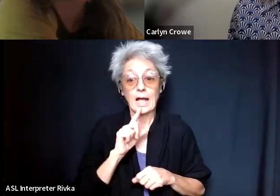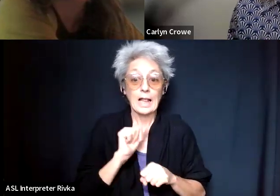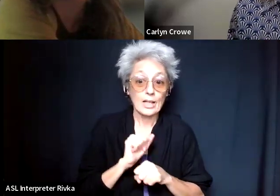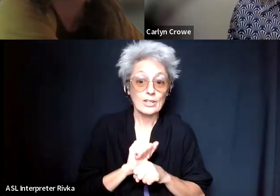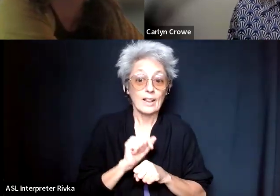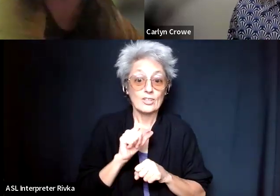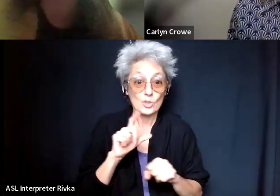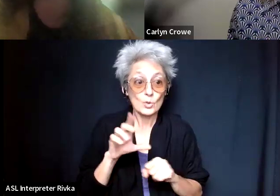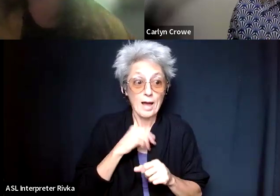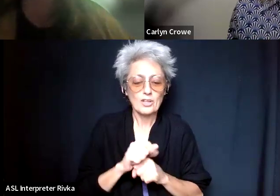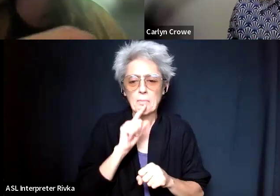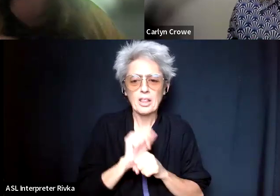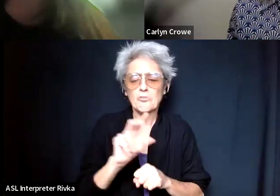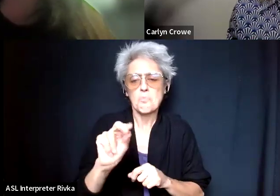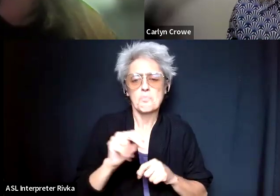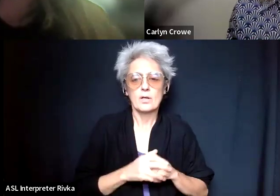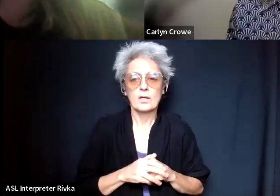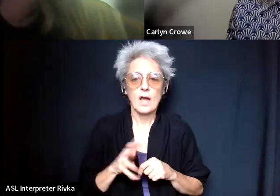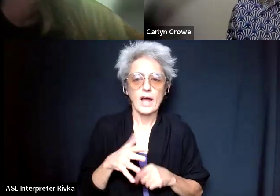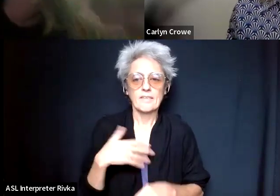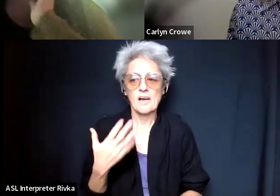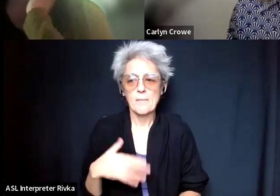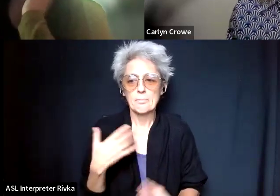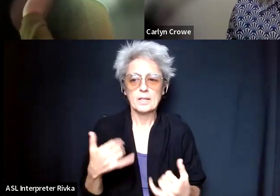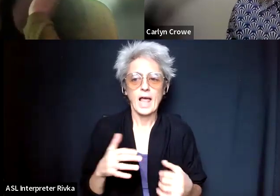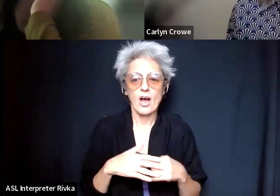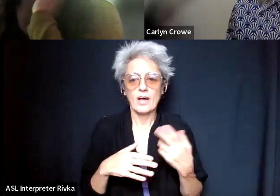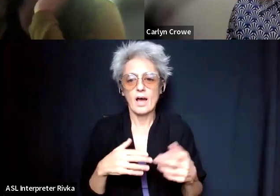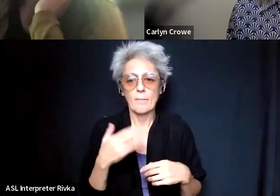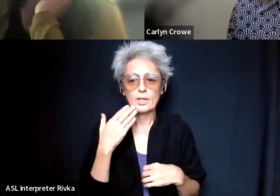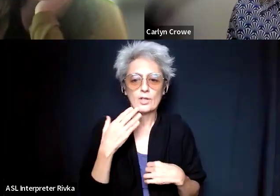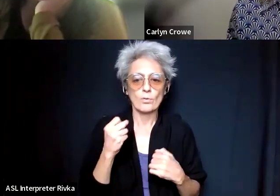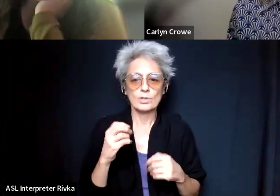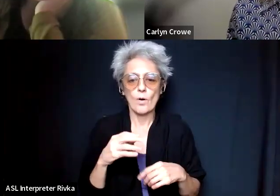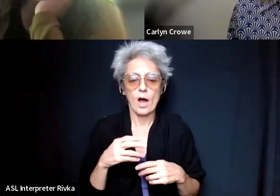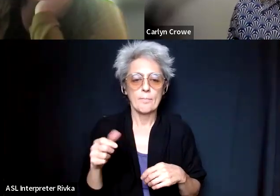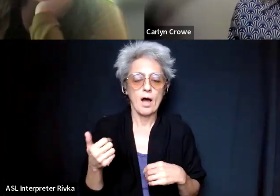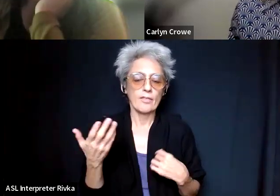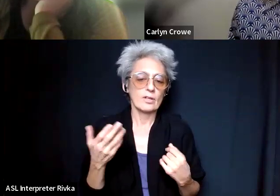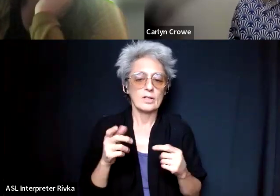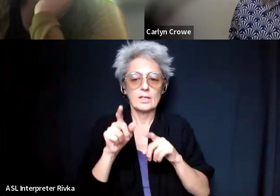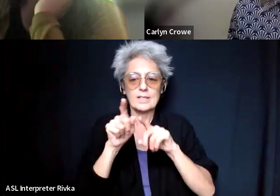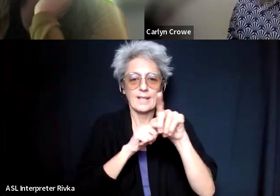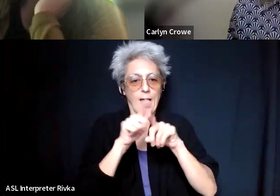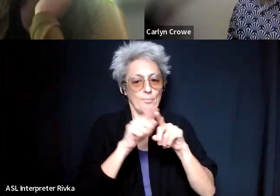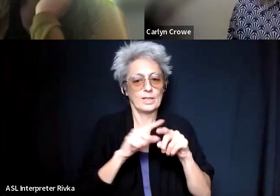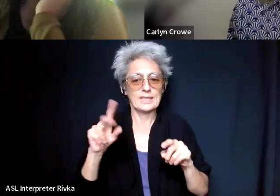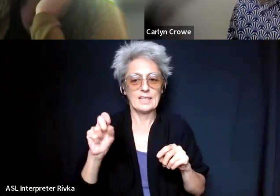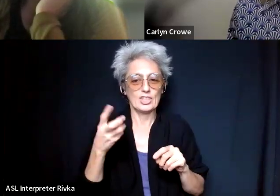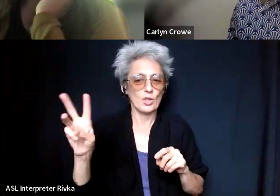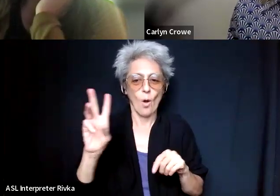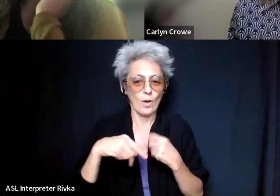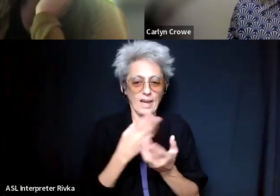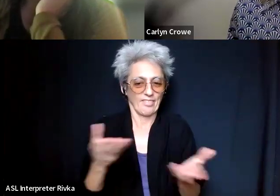was kind of a play on, some other celebrity TV show kind of things.